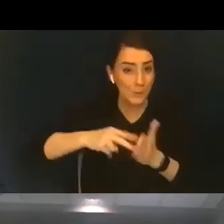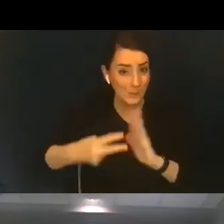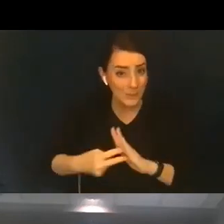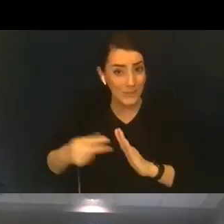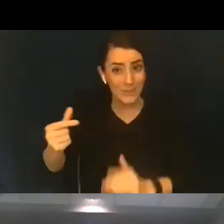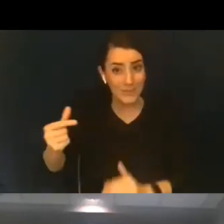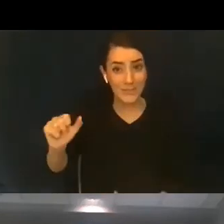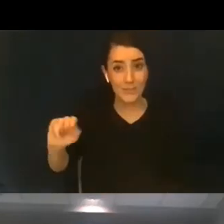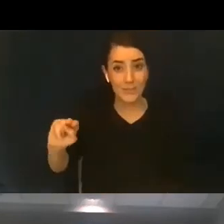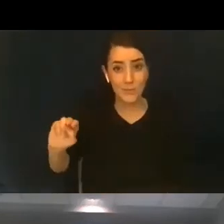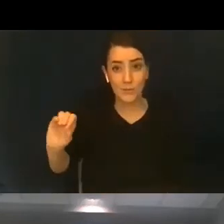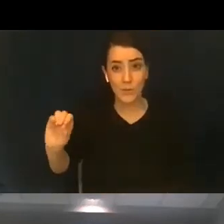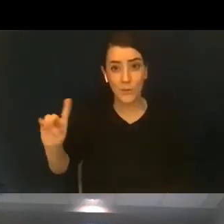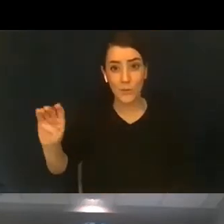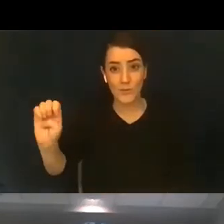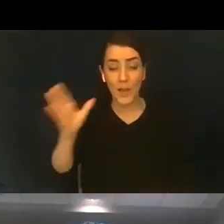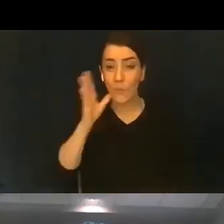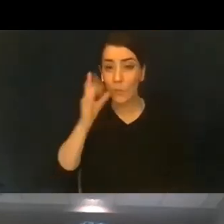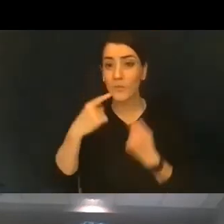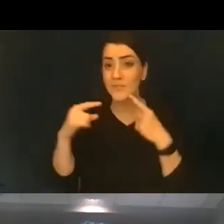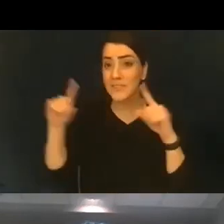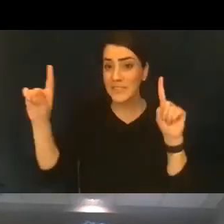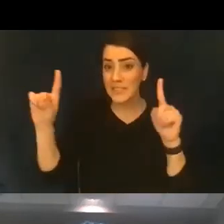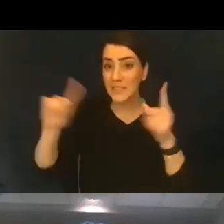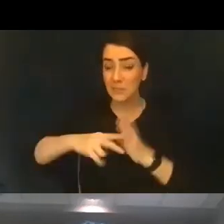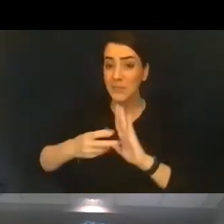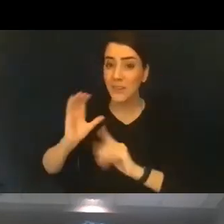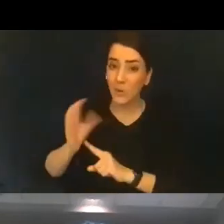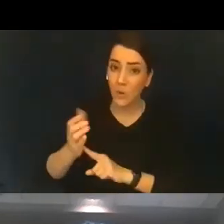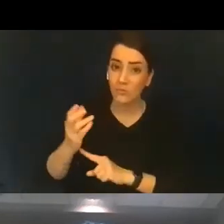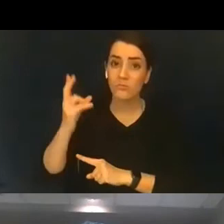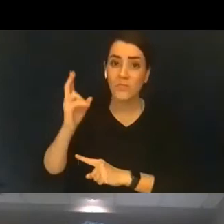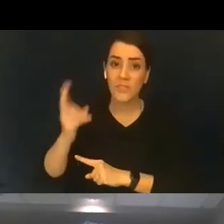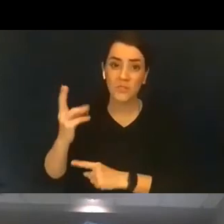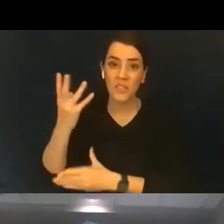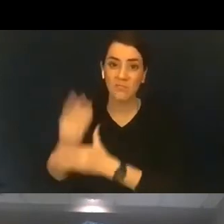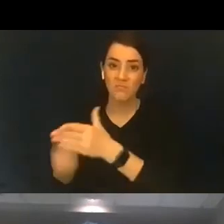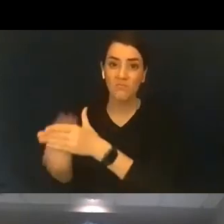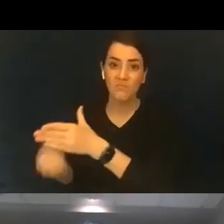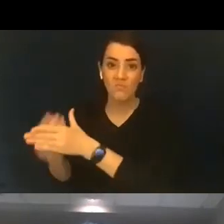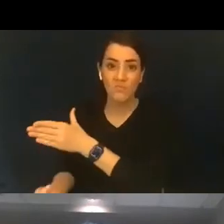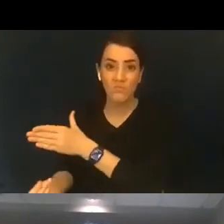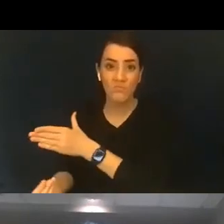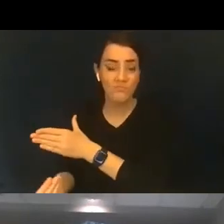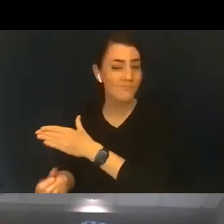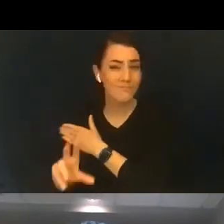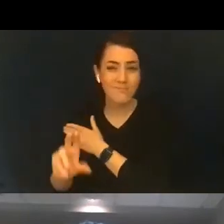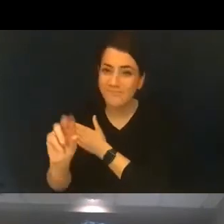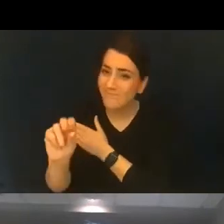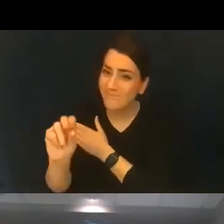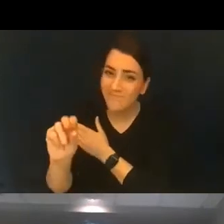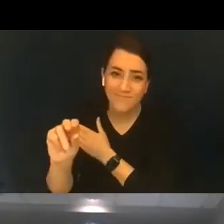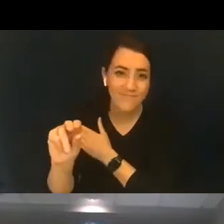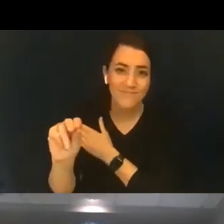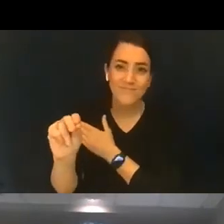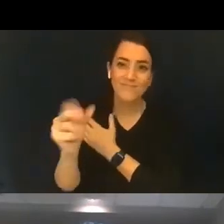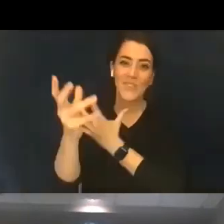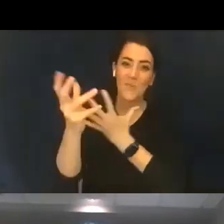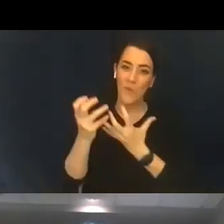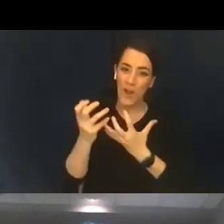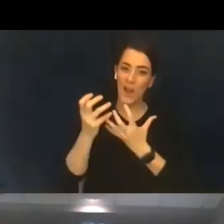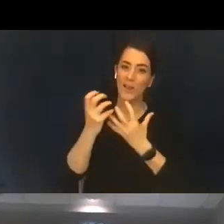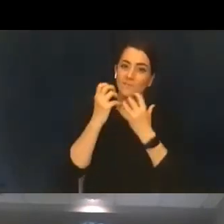the idea of promoting a lot of these projects that we do on a day-to-day basis is really to kind of rejuvenate the